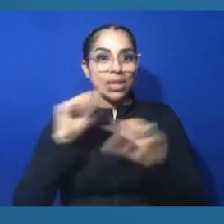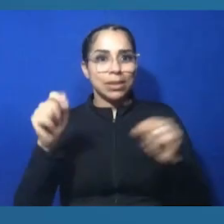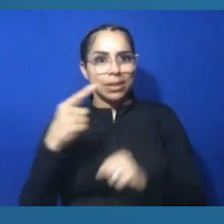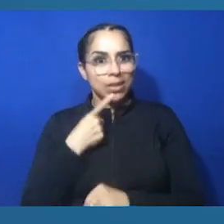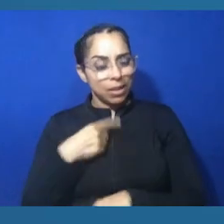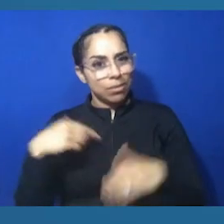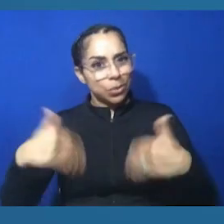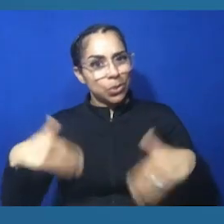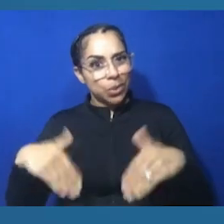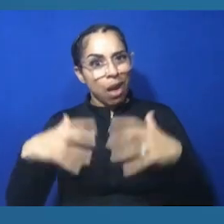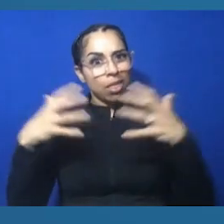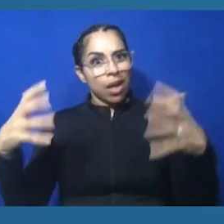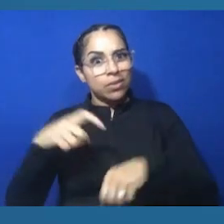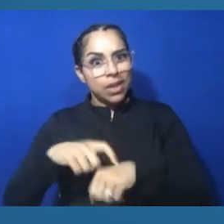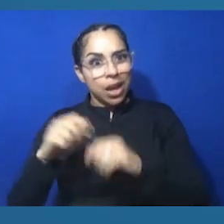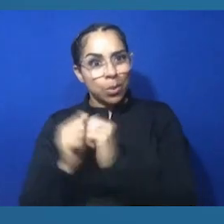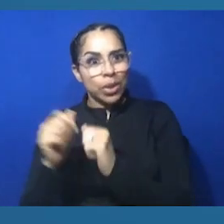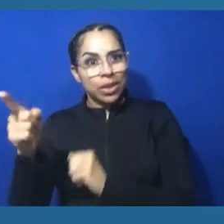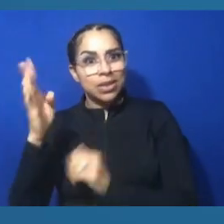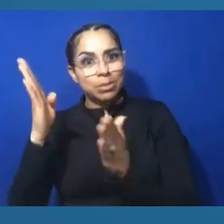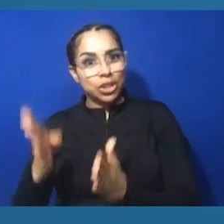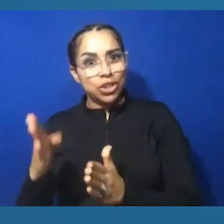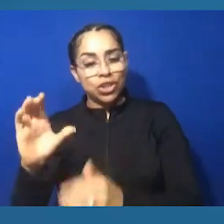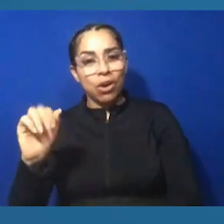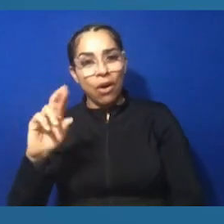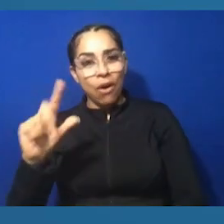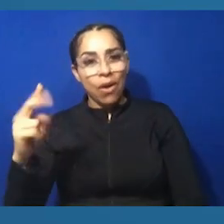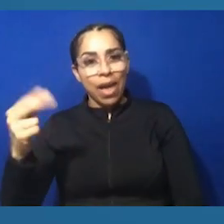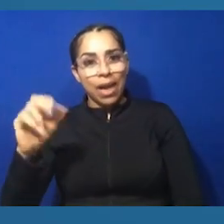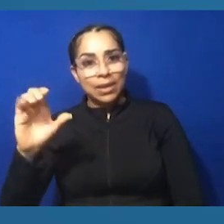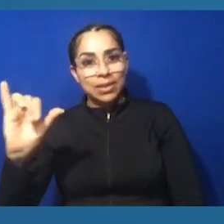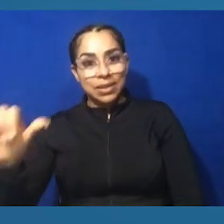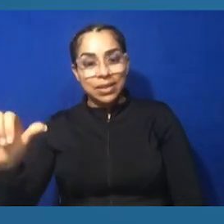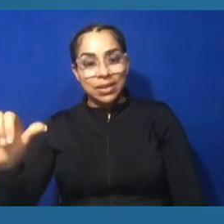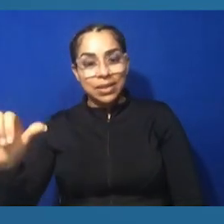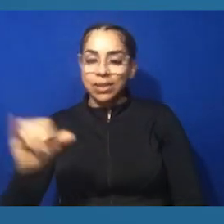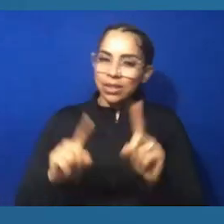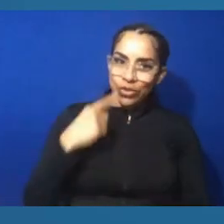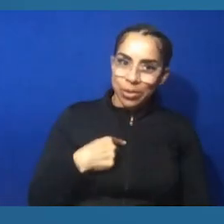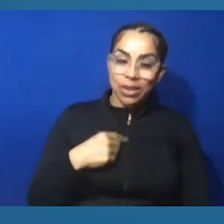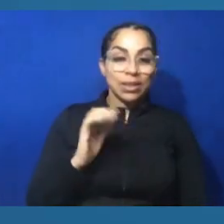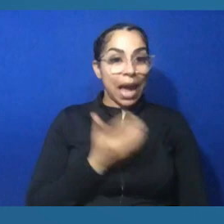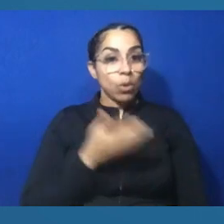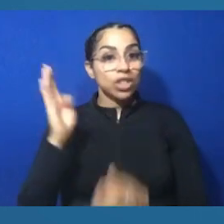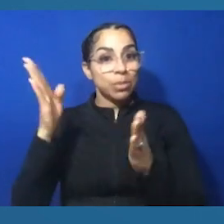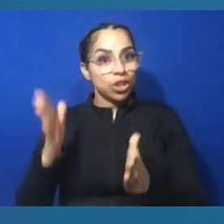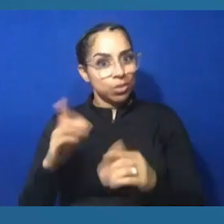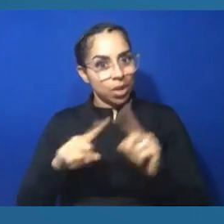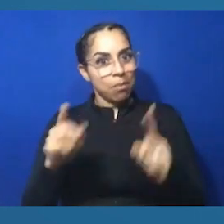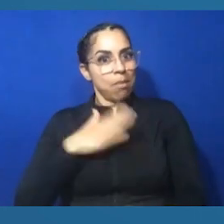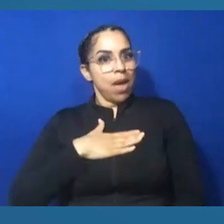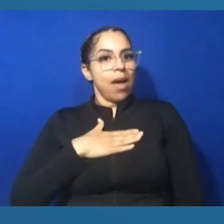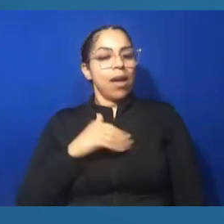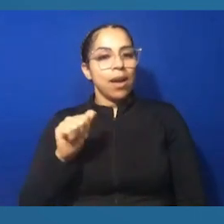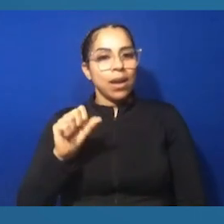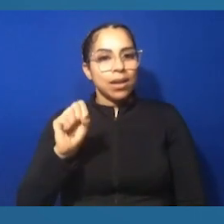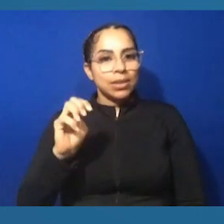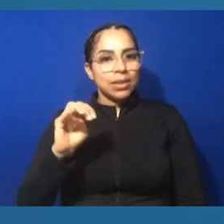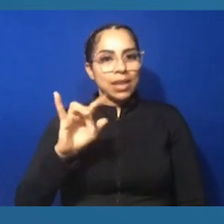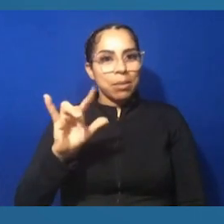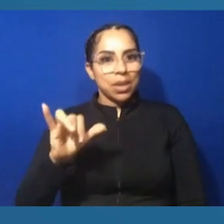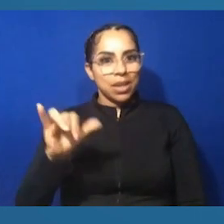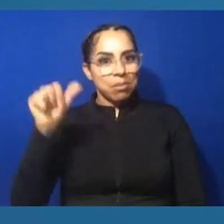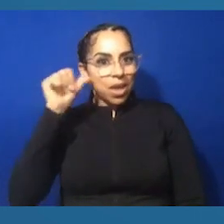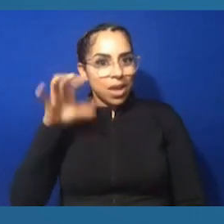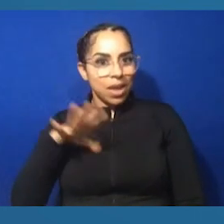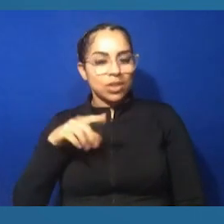that's different for me, because not only is he our speaker, but he's my assemblyman, okay? So I speak to him all the